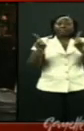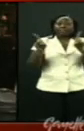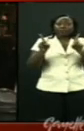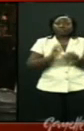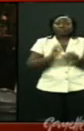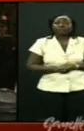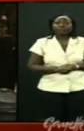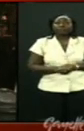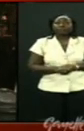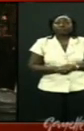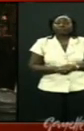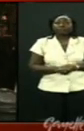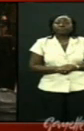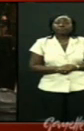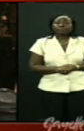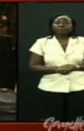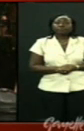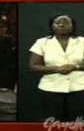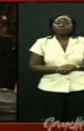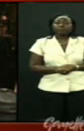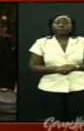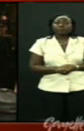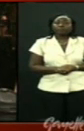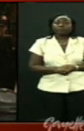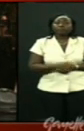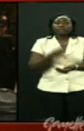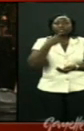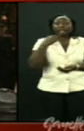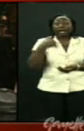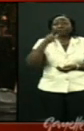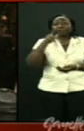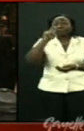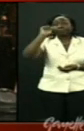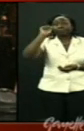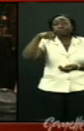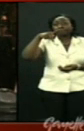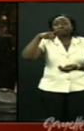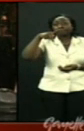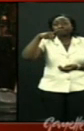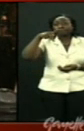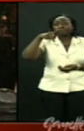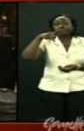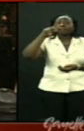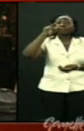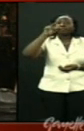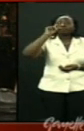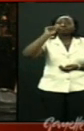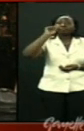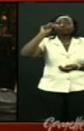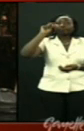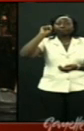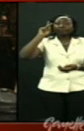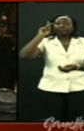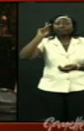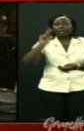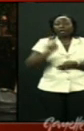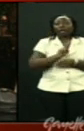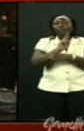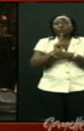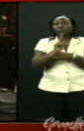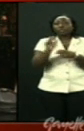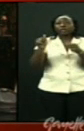a new tank in here and filled it up with the biofuel, and it ran for a year. And to be honest,